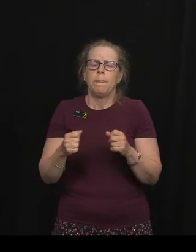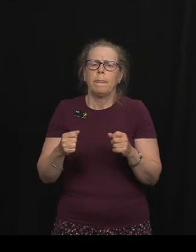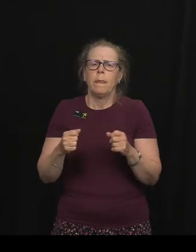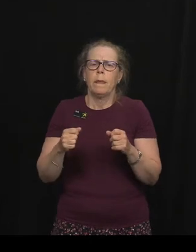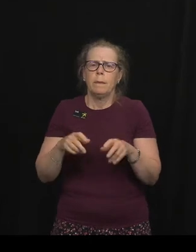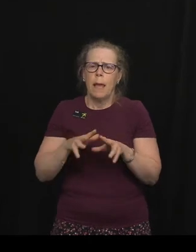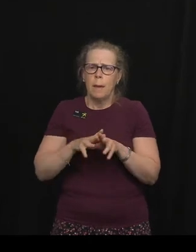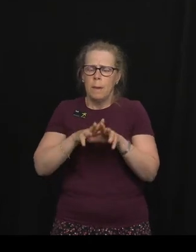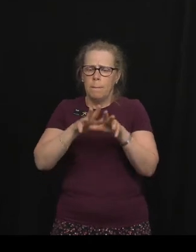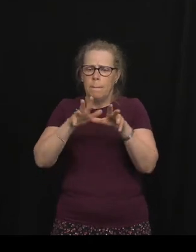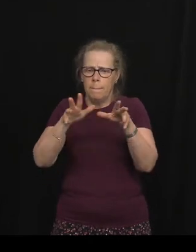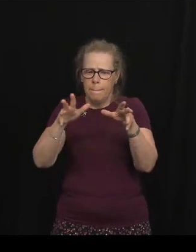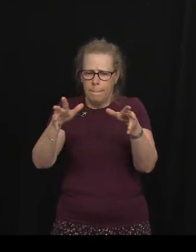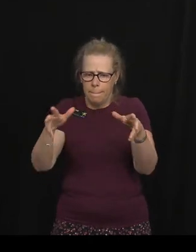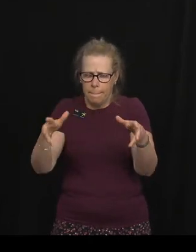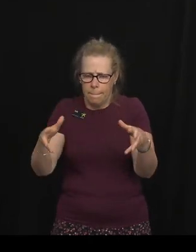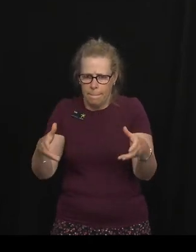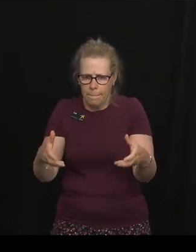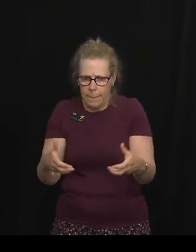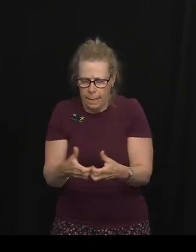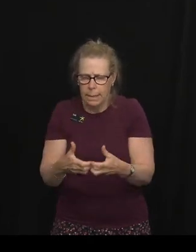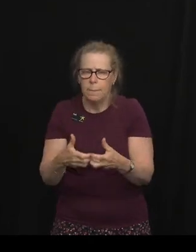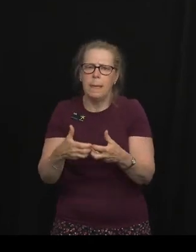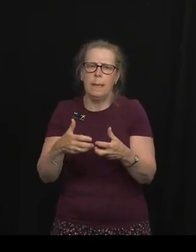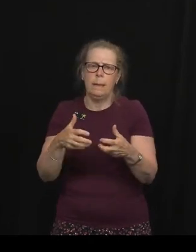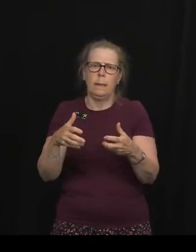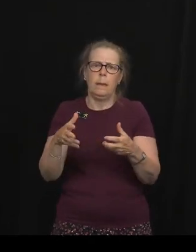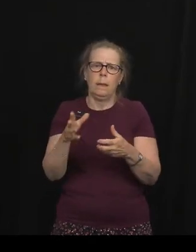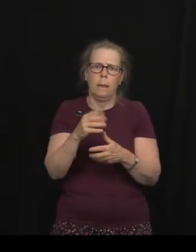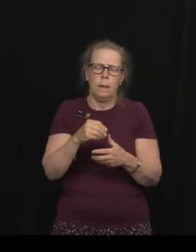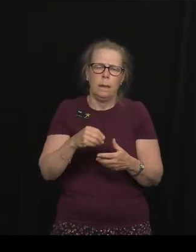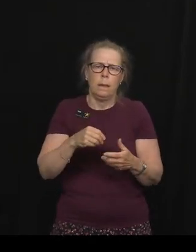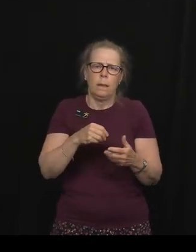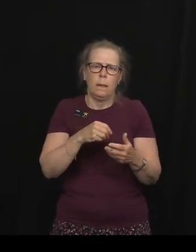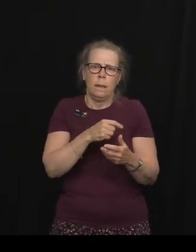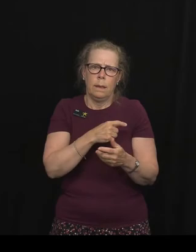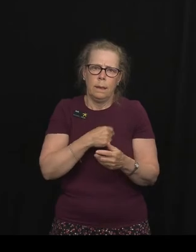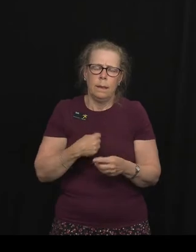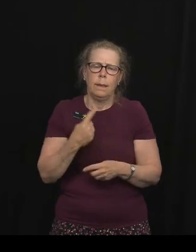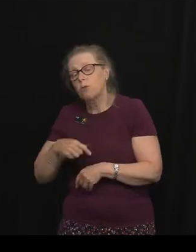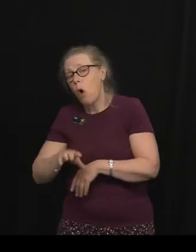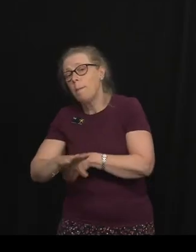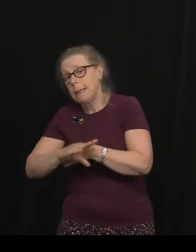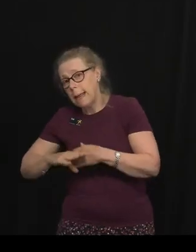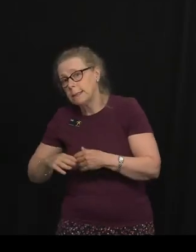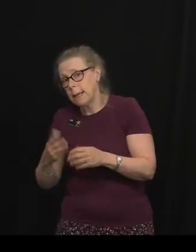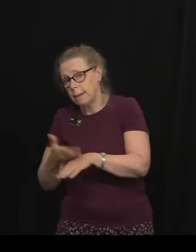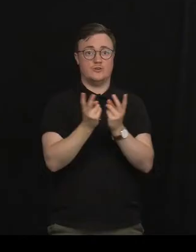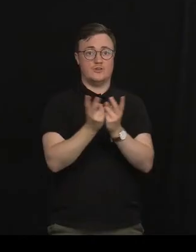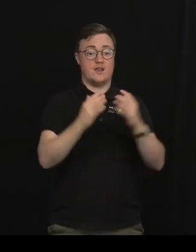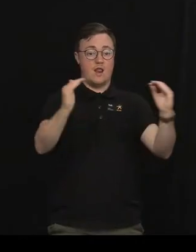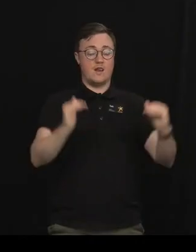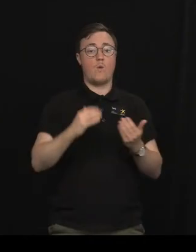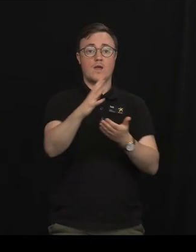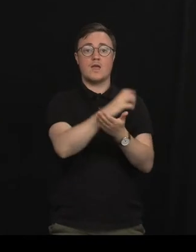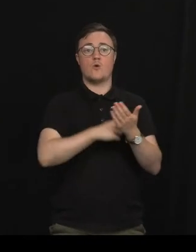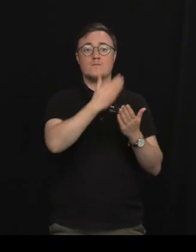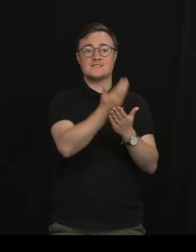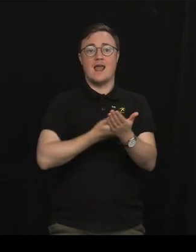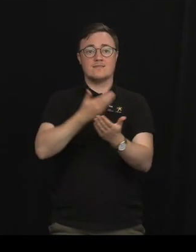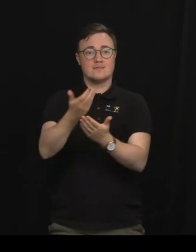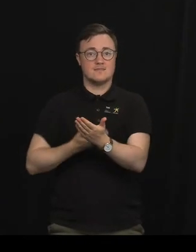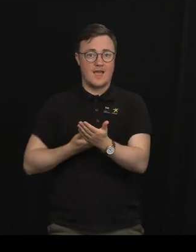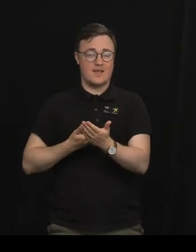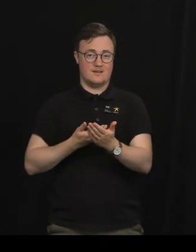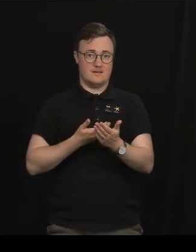to detect, identify, contain, and report it. That was one of Anders's points. Pandemics, the engagement or local location